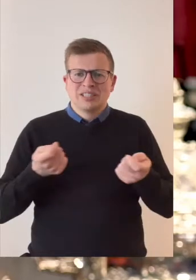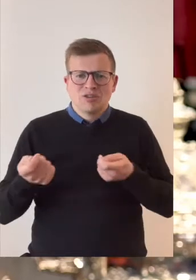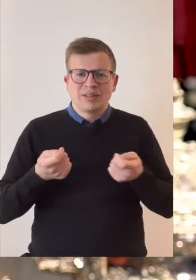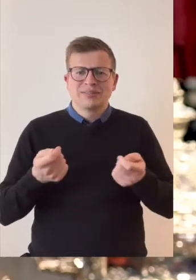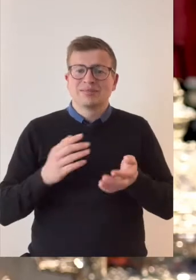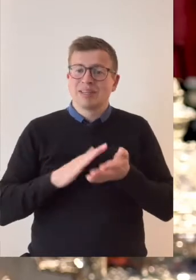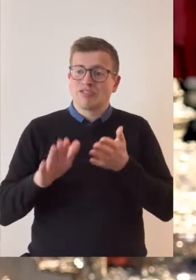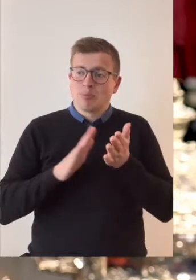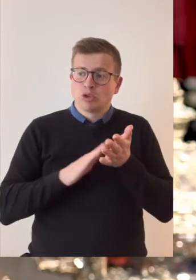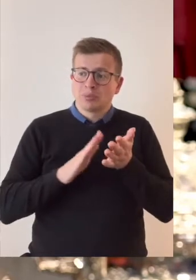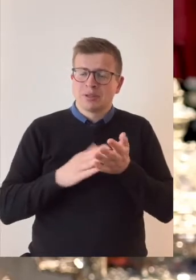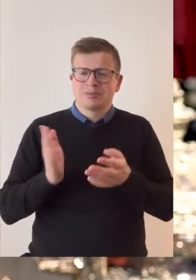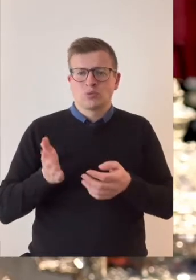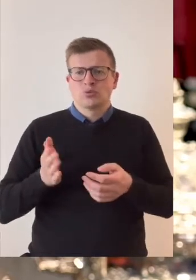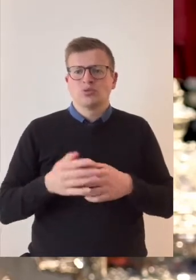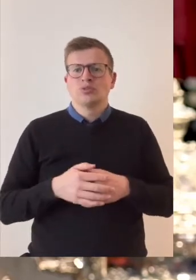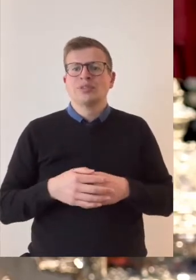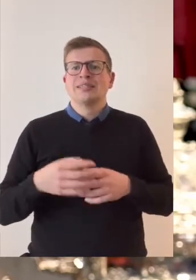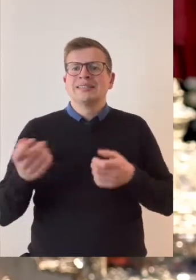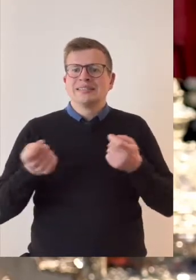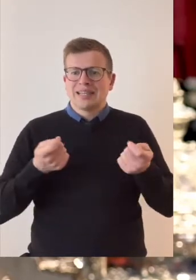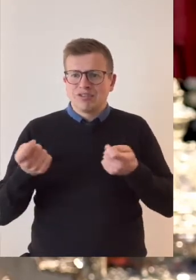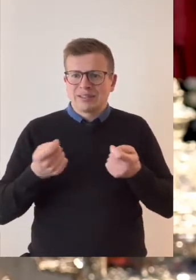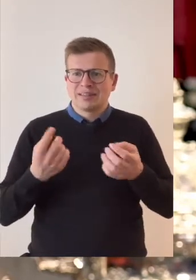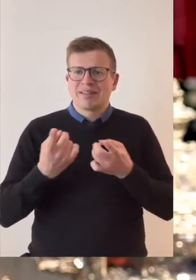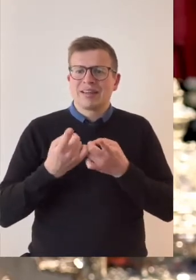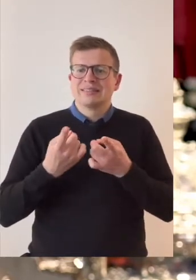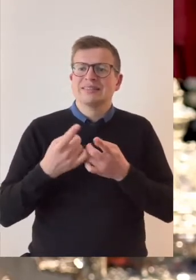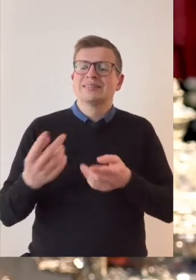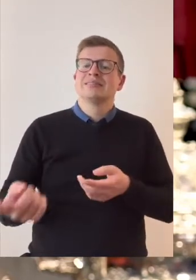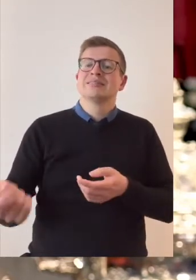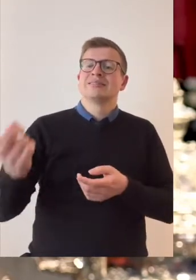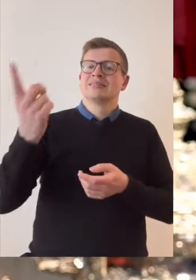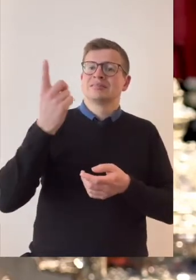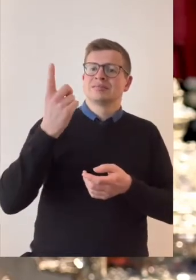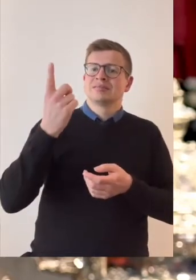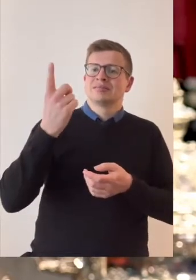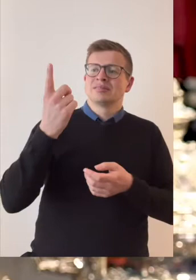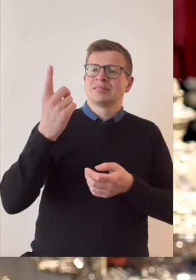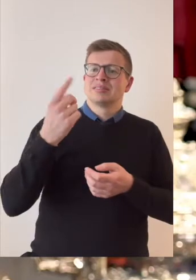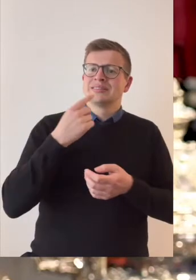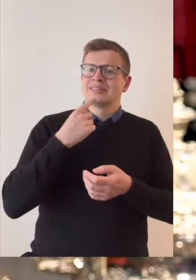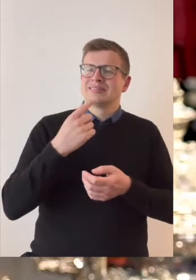Harry Mortimer, of course, directing operations, and he came up after, said,